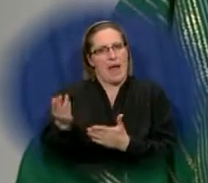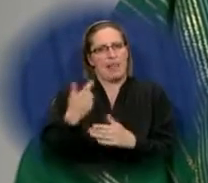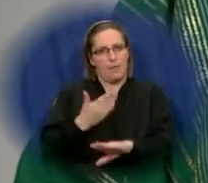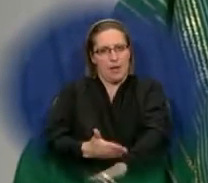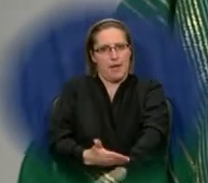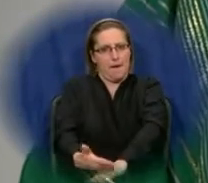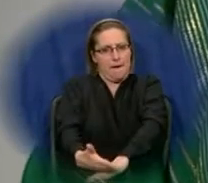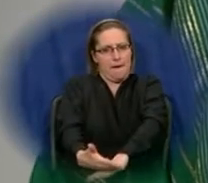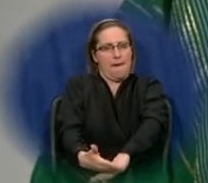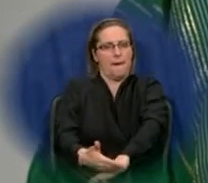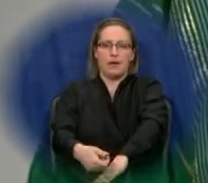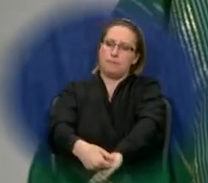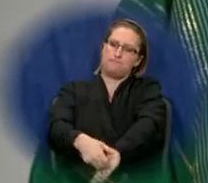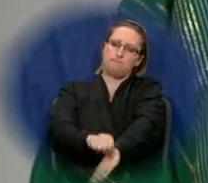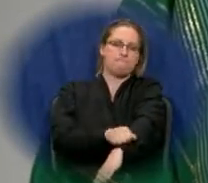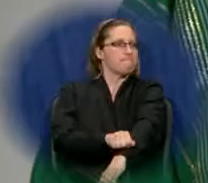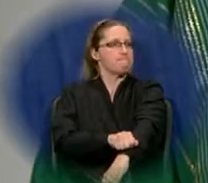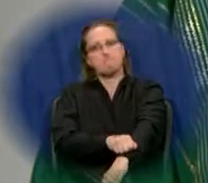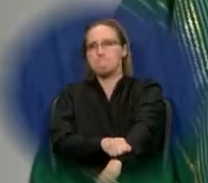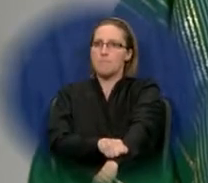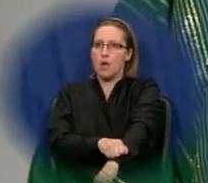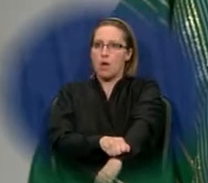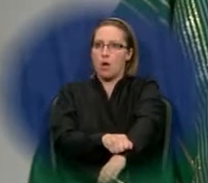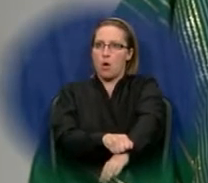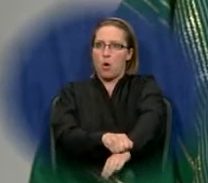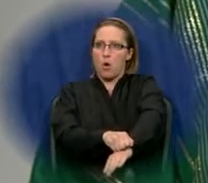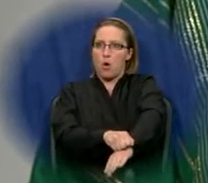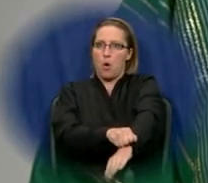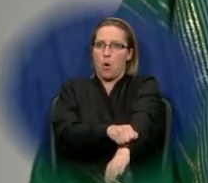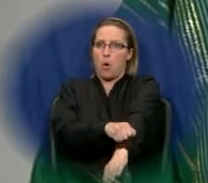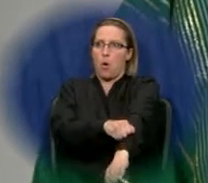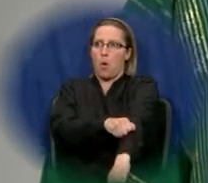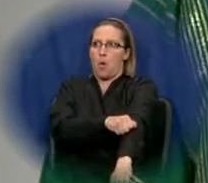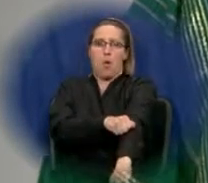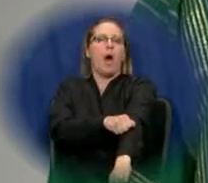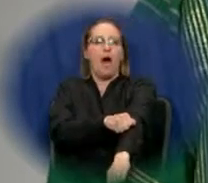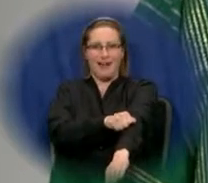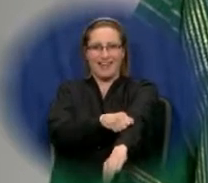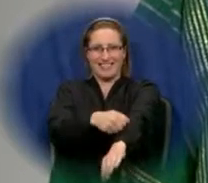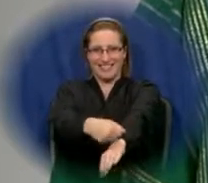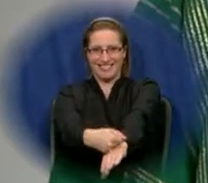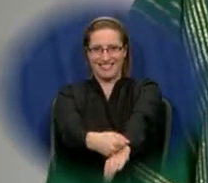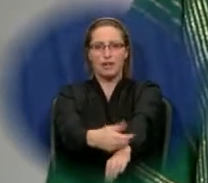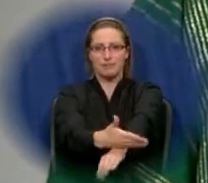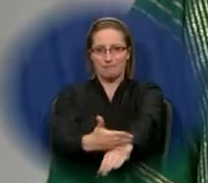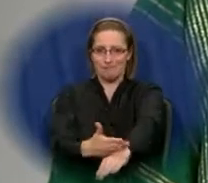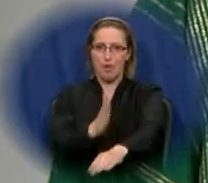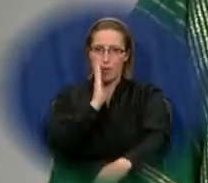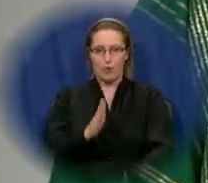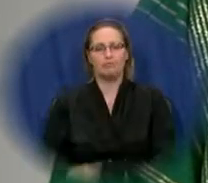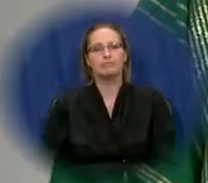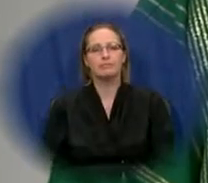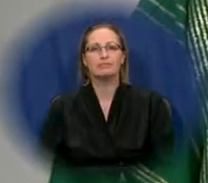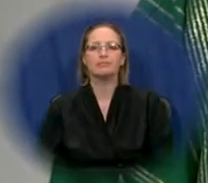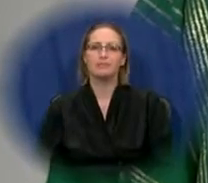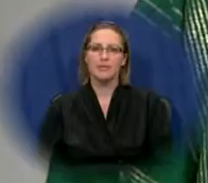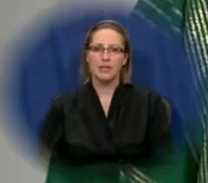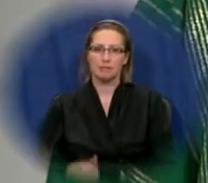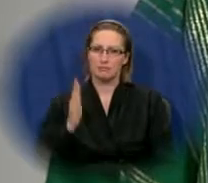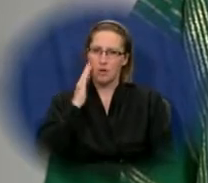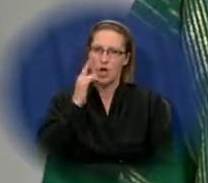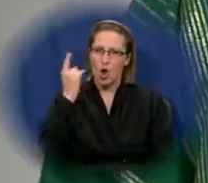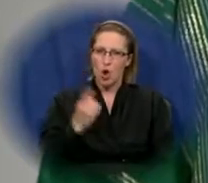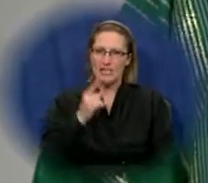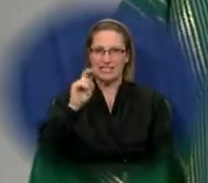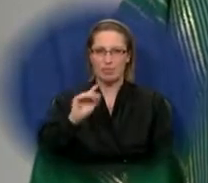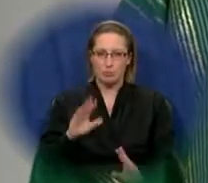shared experience and even to this day. But it isn't that goodness that it was always like saying, we always need